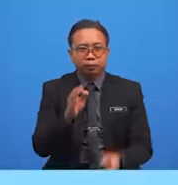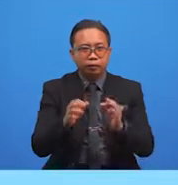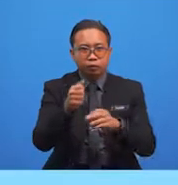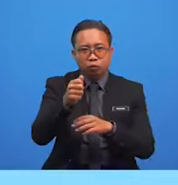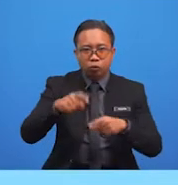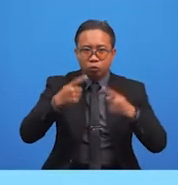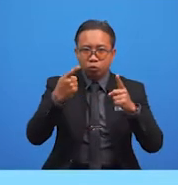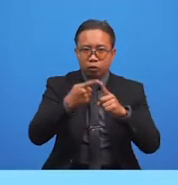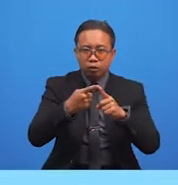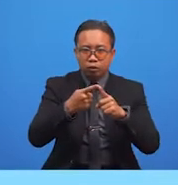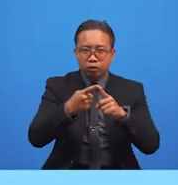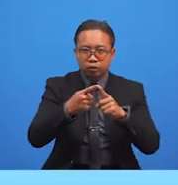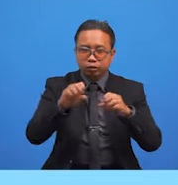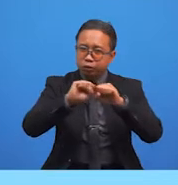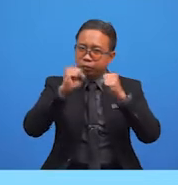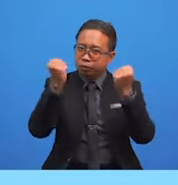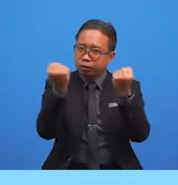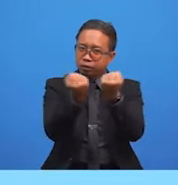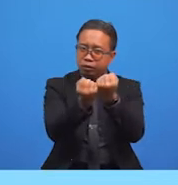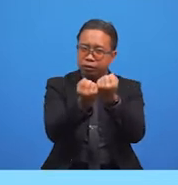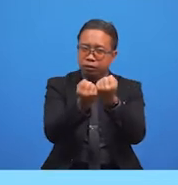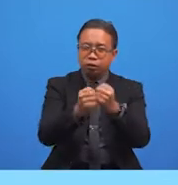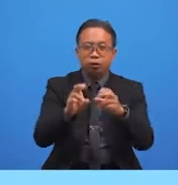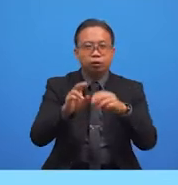If you go to the space station,